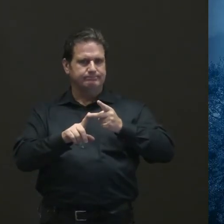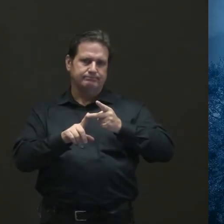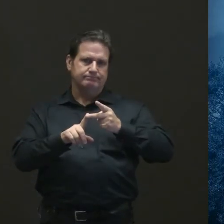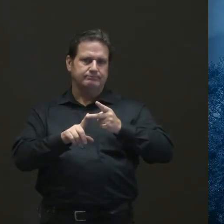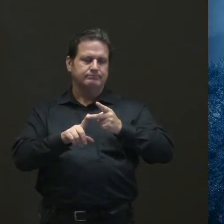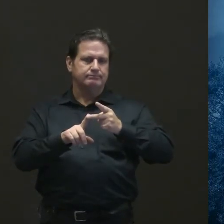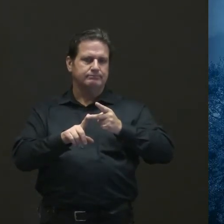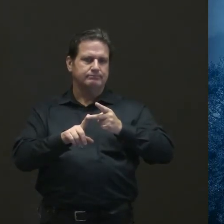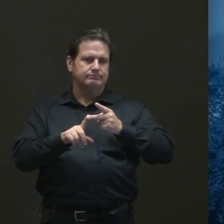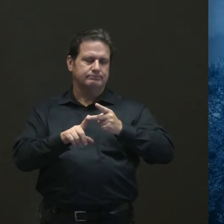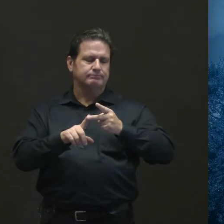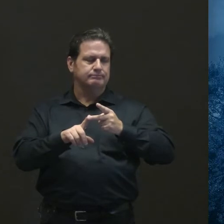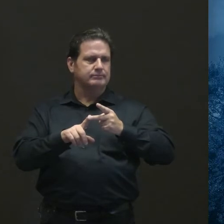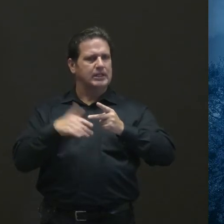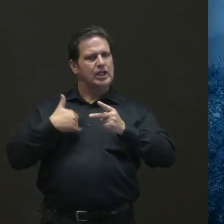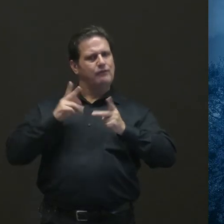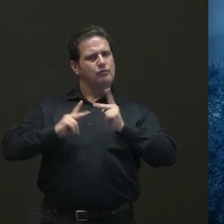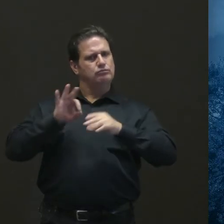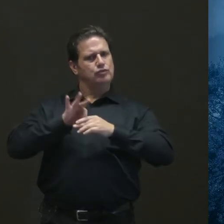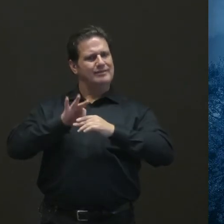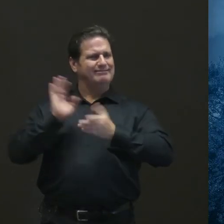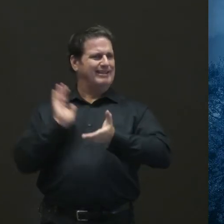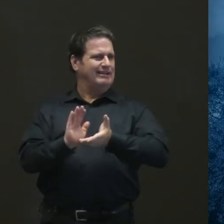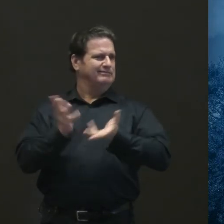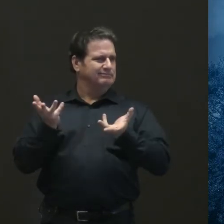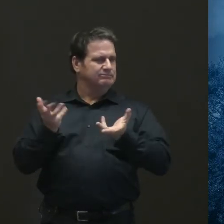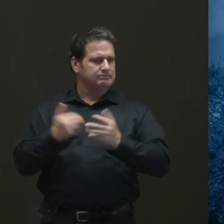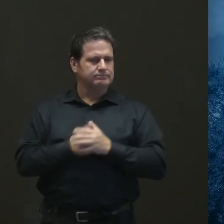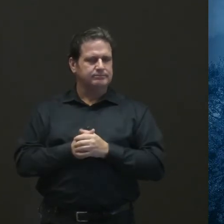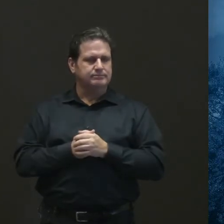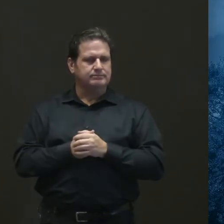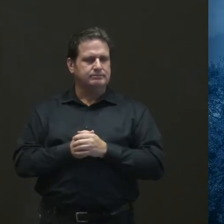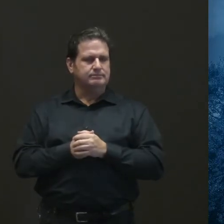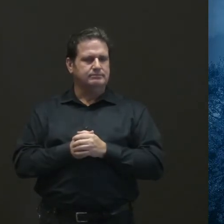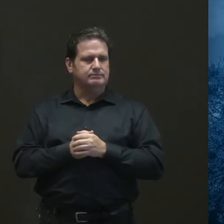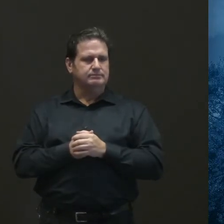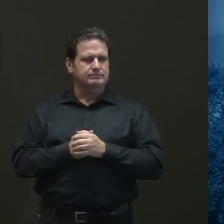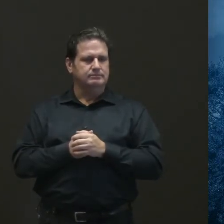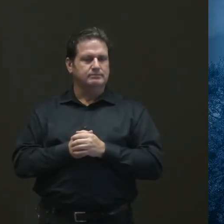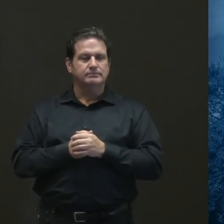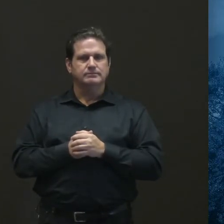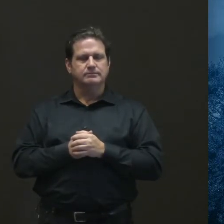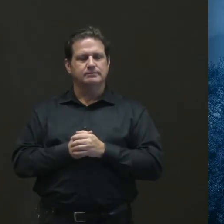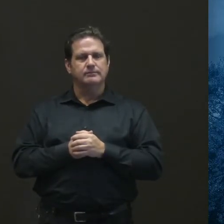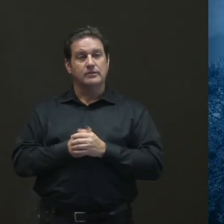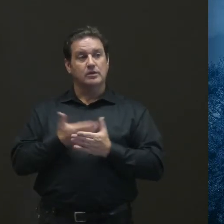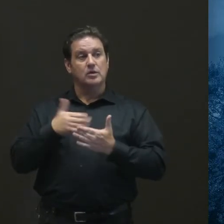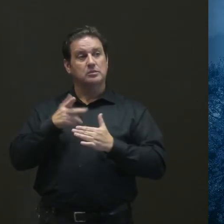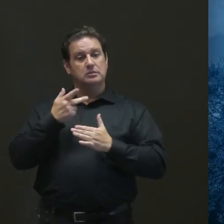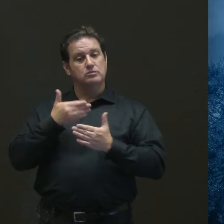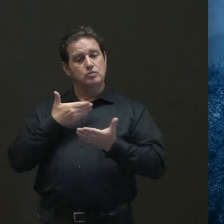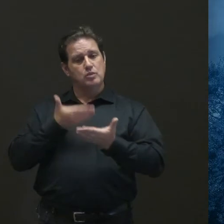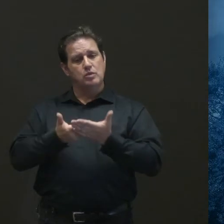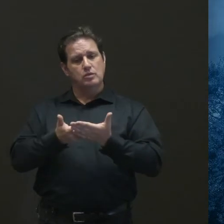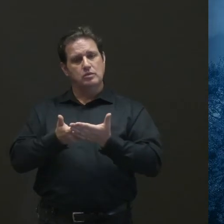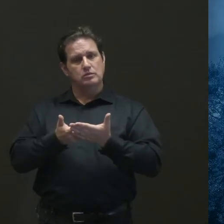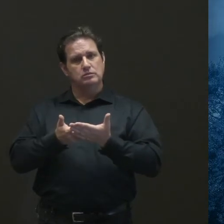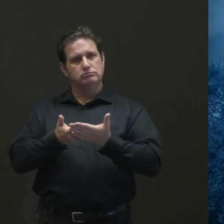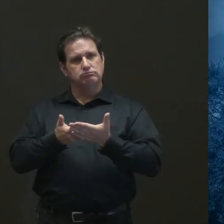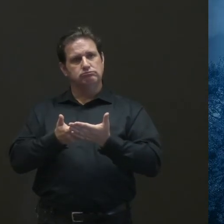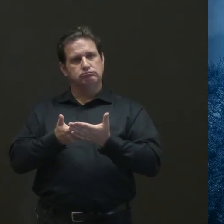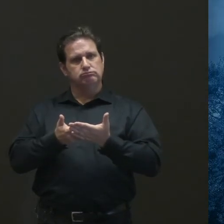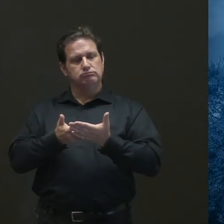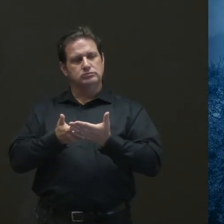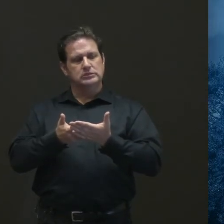was obviously, and then younger voters much less so. And so it's, I think it's going to prove to be